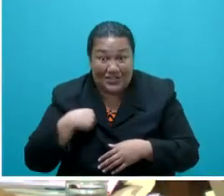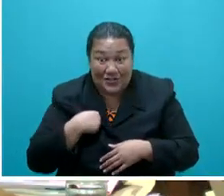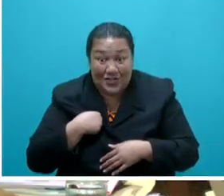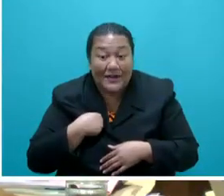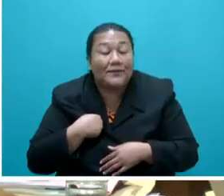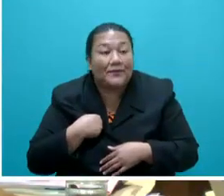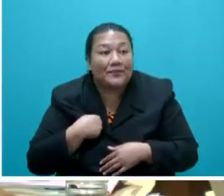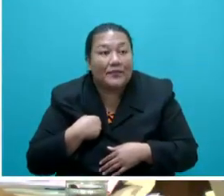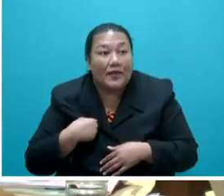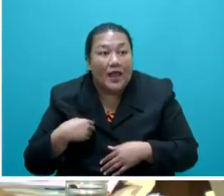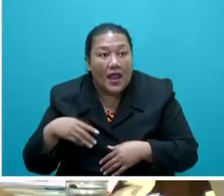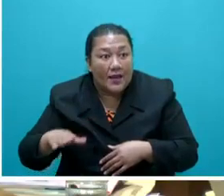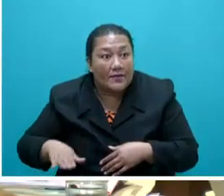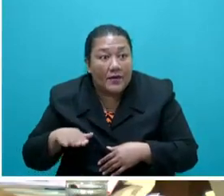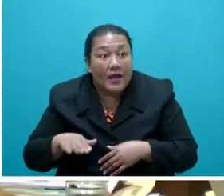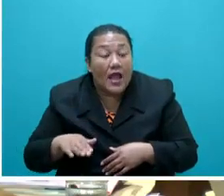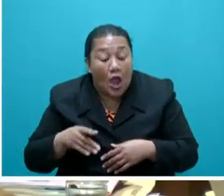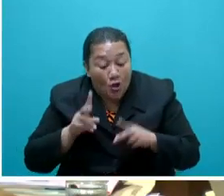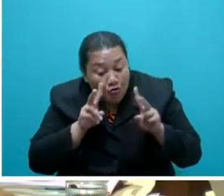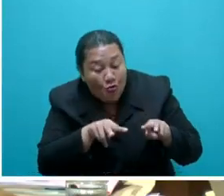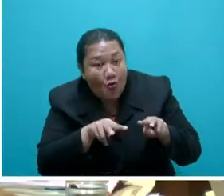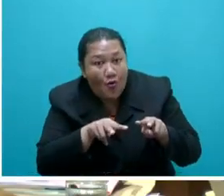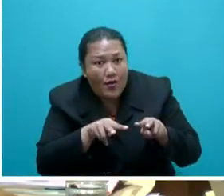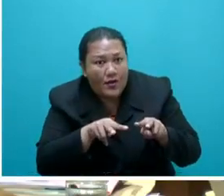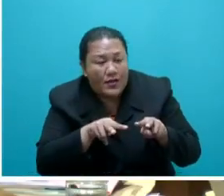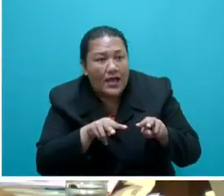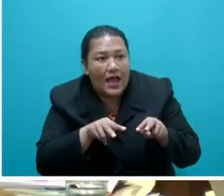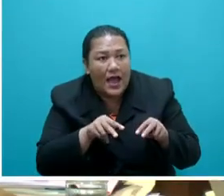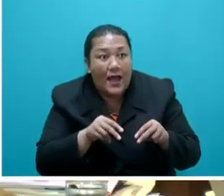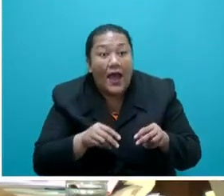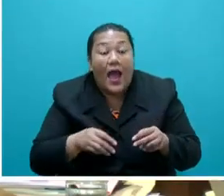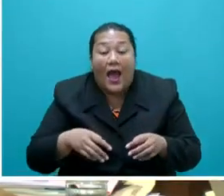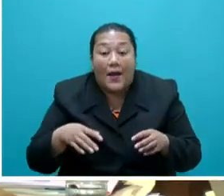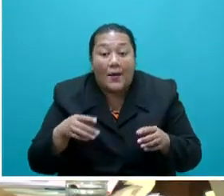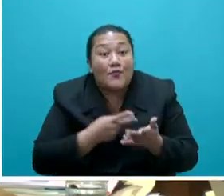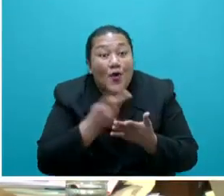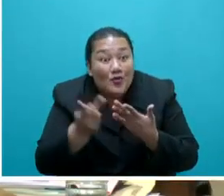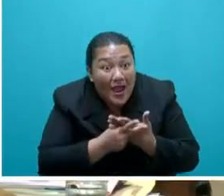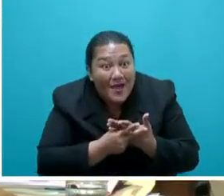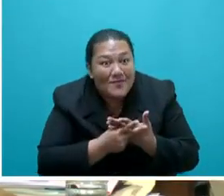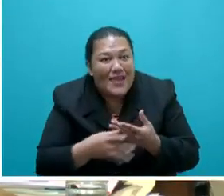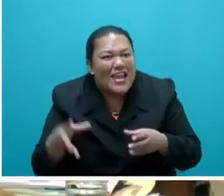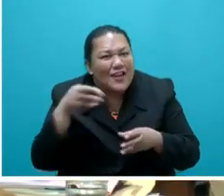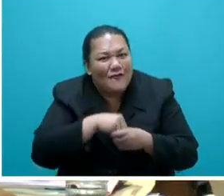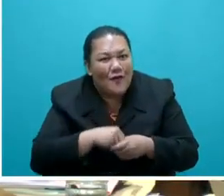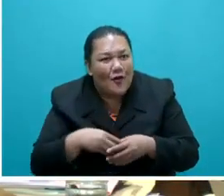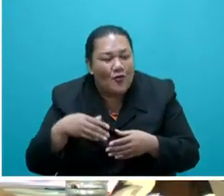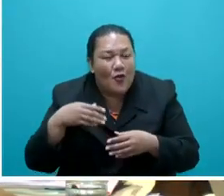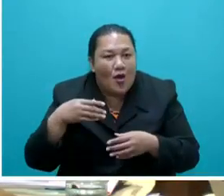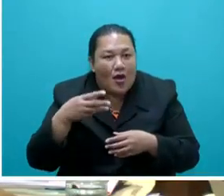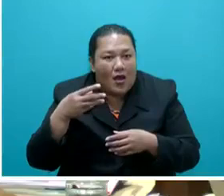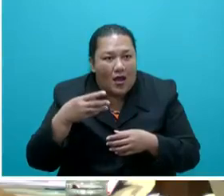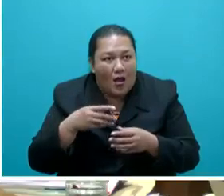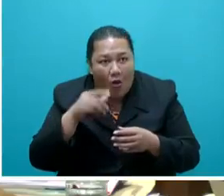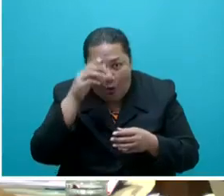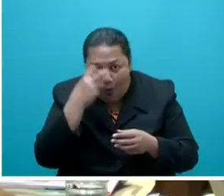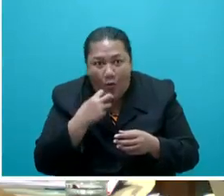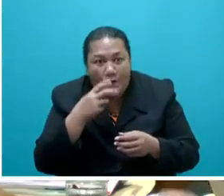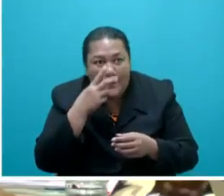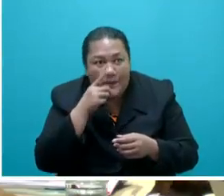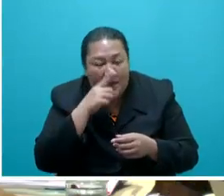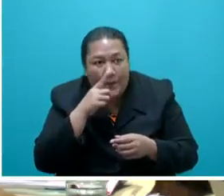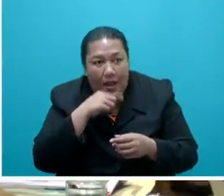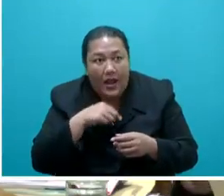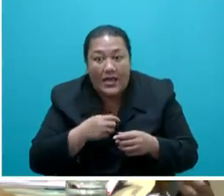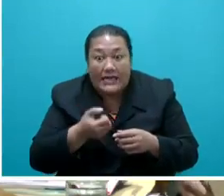the policy agenda and programs relating to the elderly. Apart from the social pension scheme for those aged 65